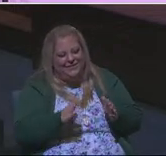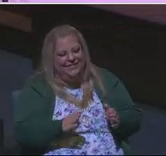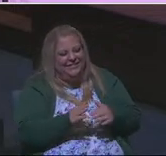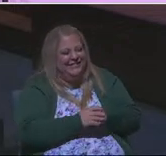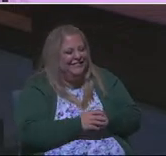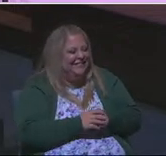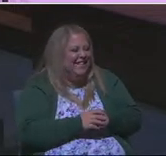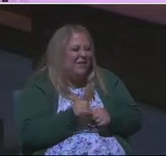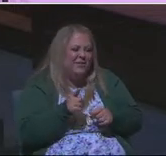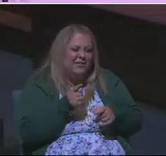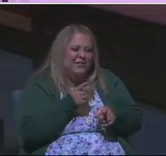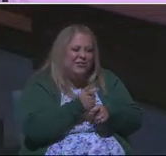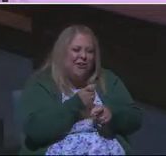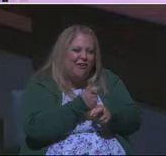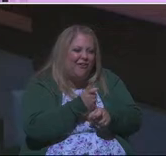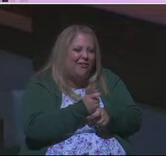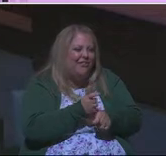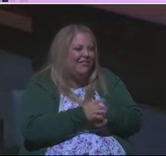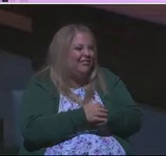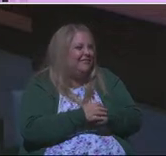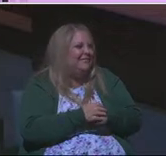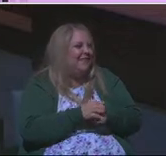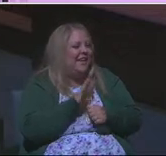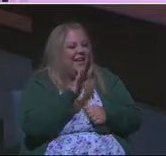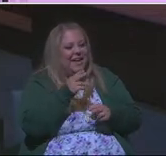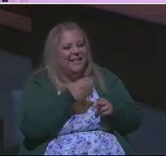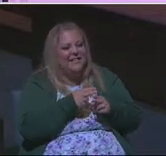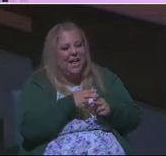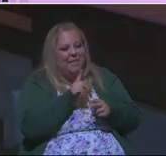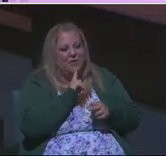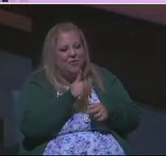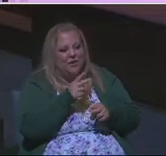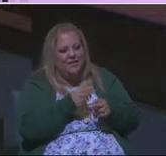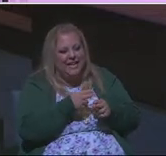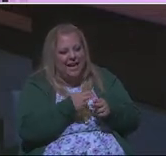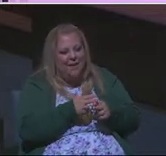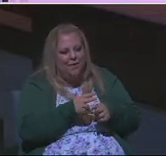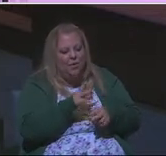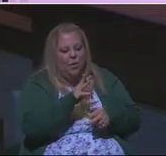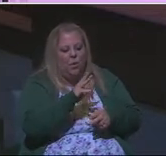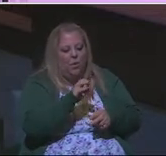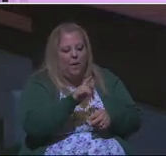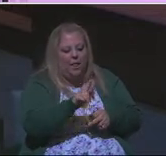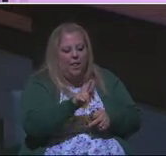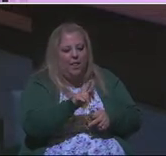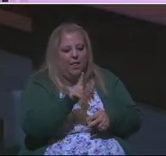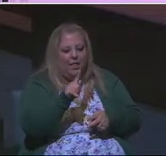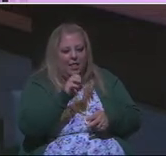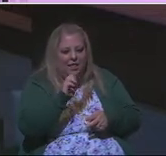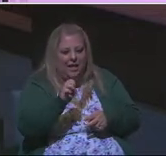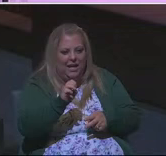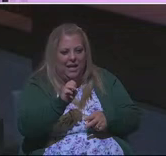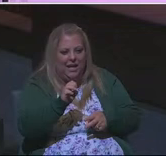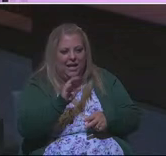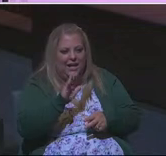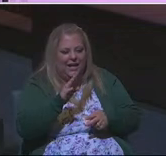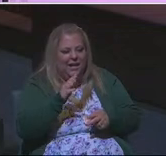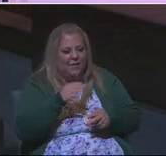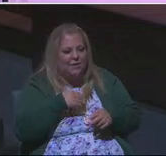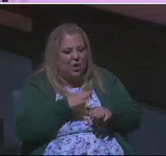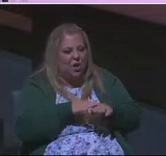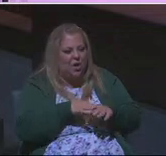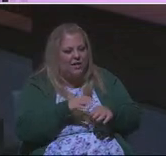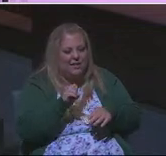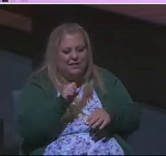that was a joke, okay? His name, his real name was Will Lee. He was on Sesame Street for 13